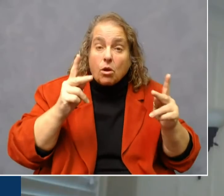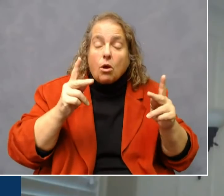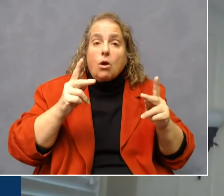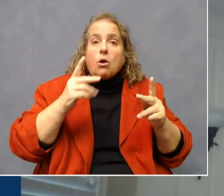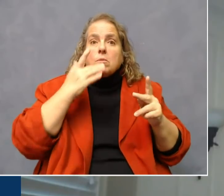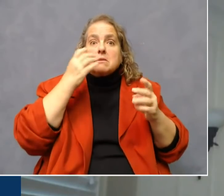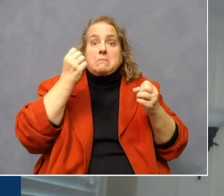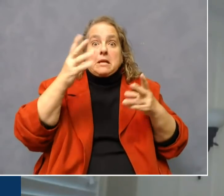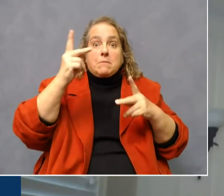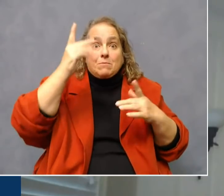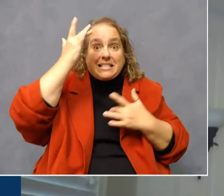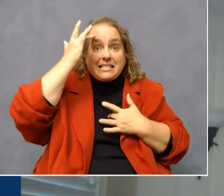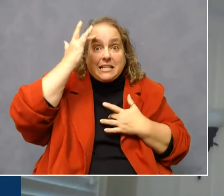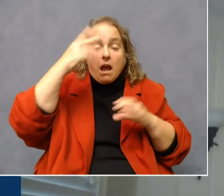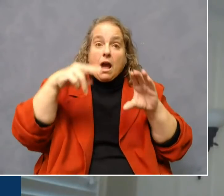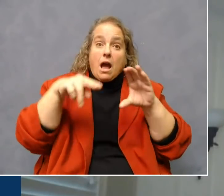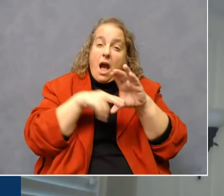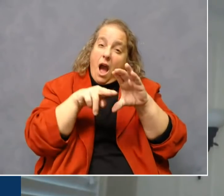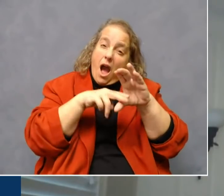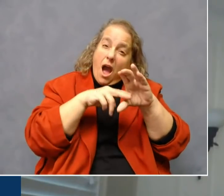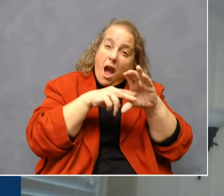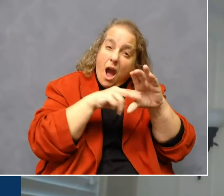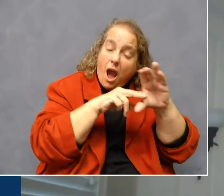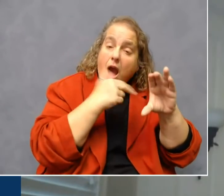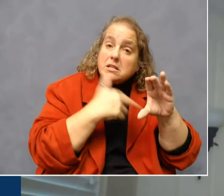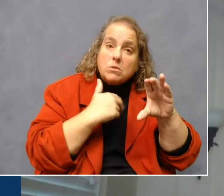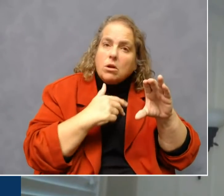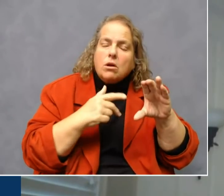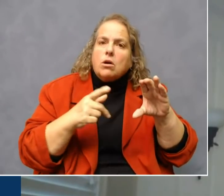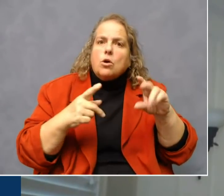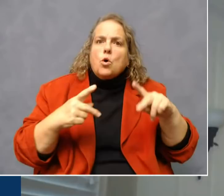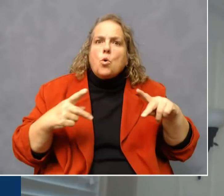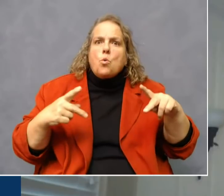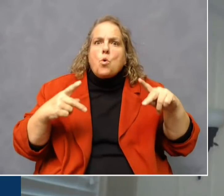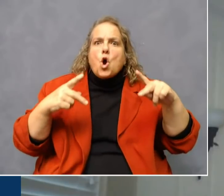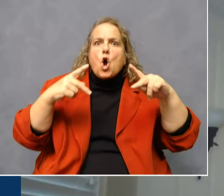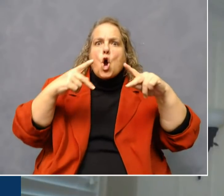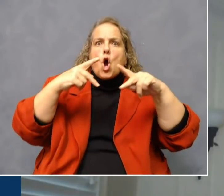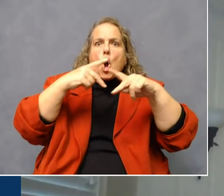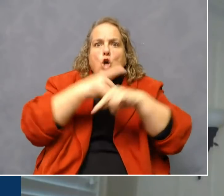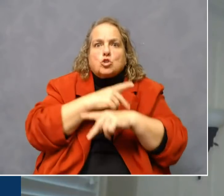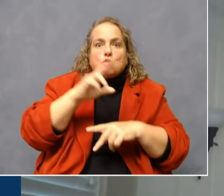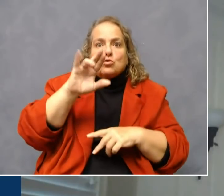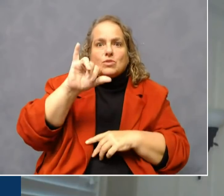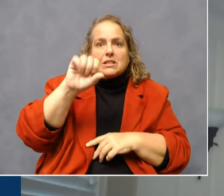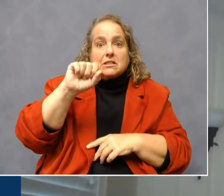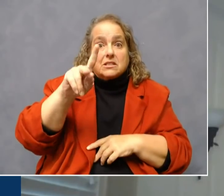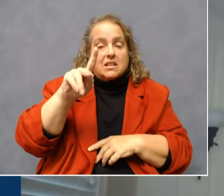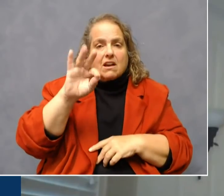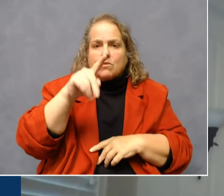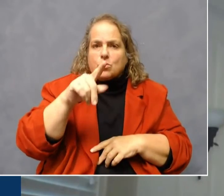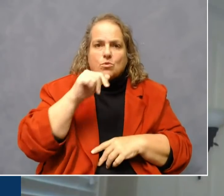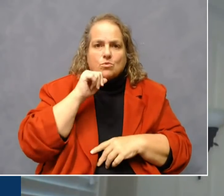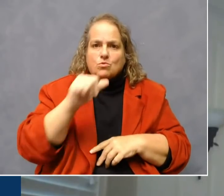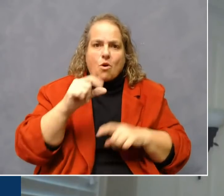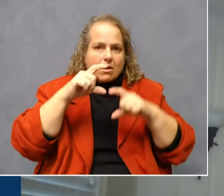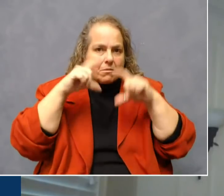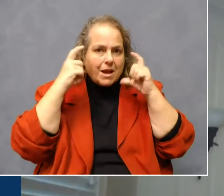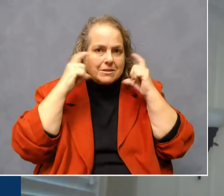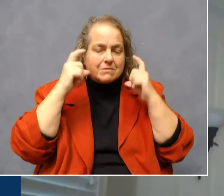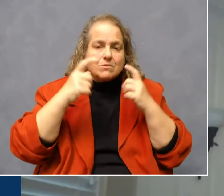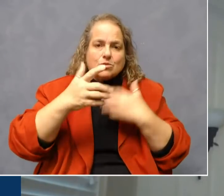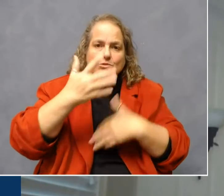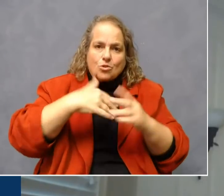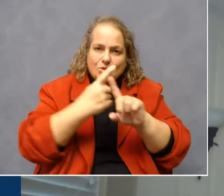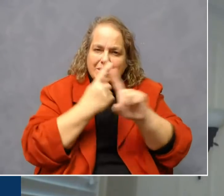patients. So we face the real danger, the real risk, if we don't all mask up and socially distance and follow those simple things, those